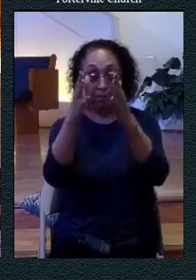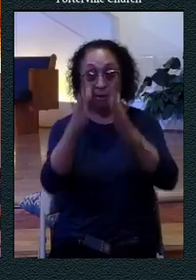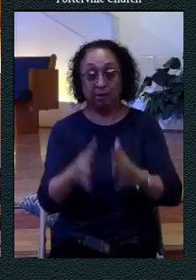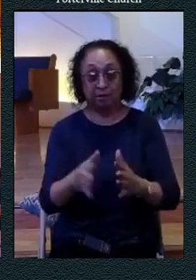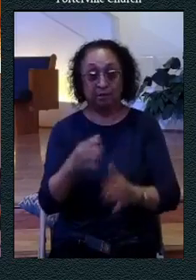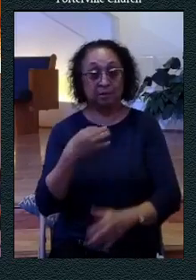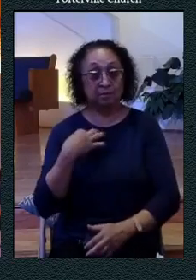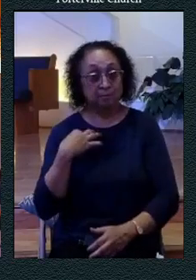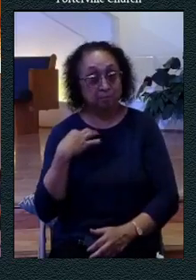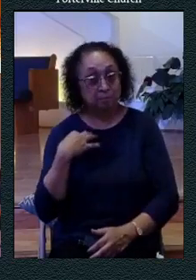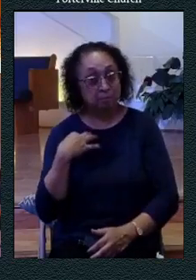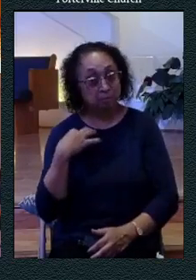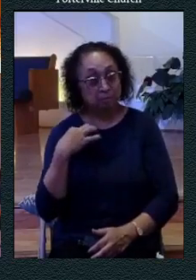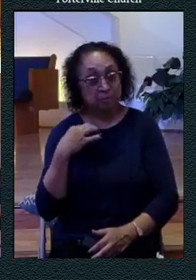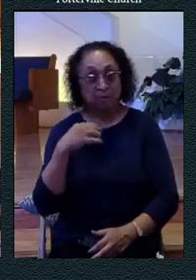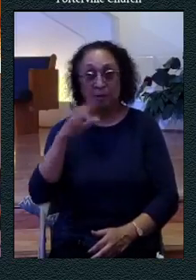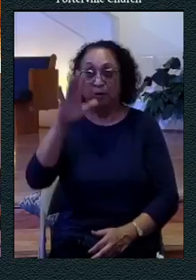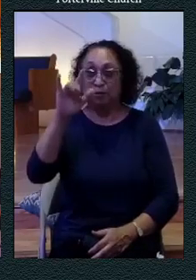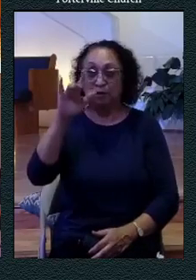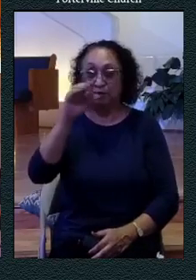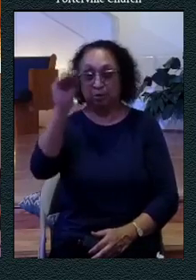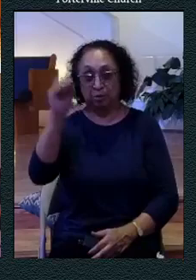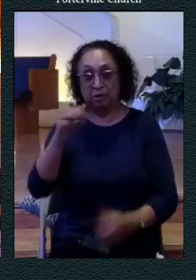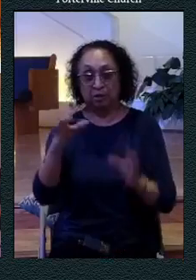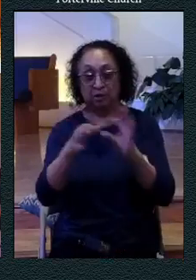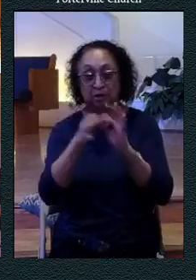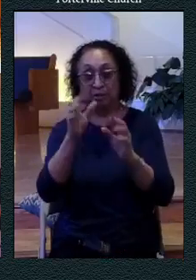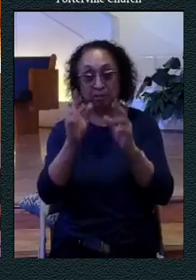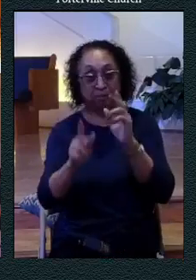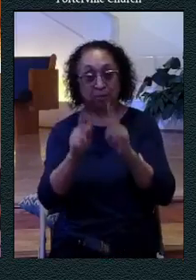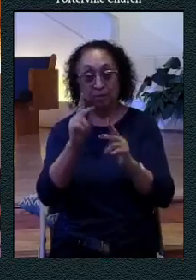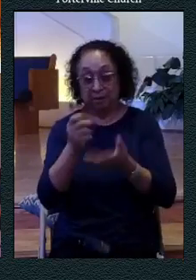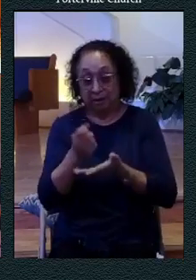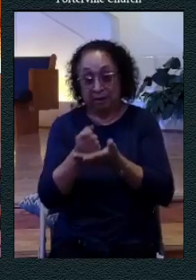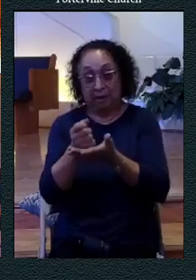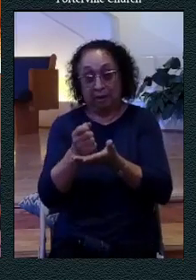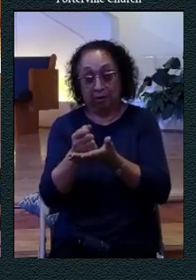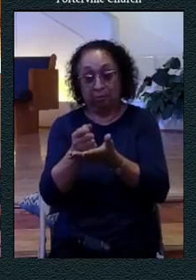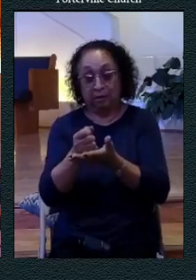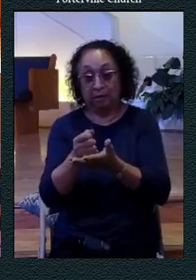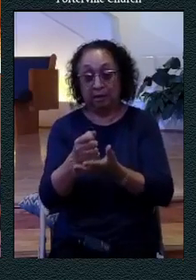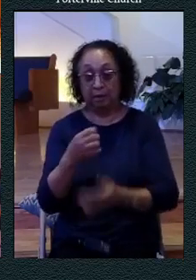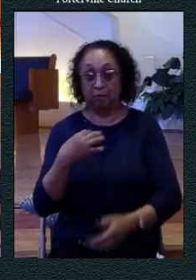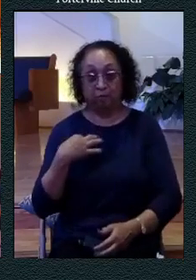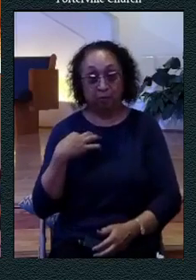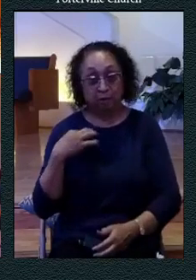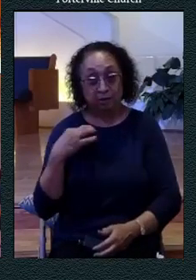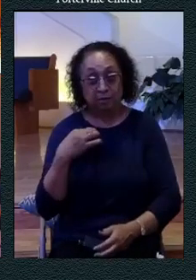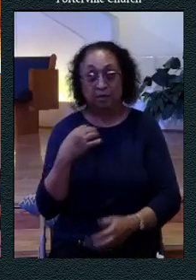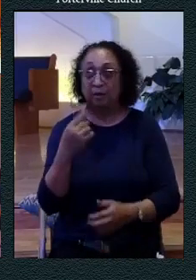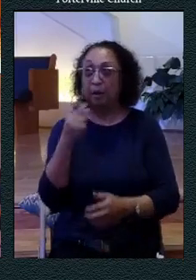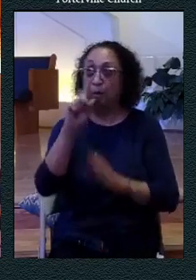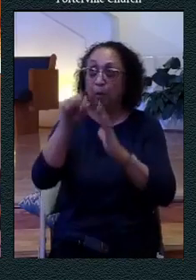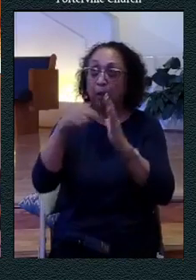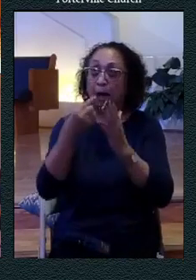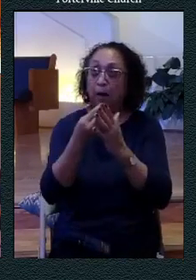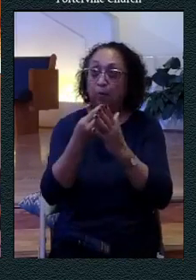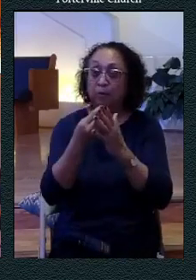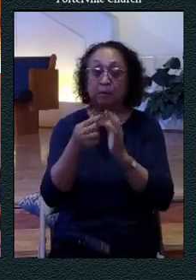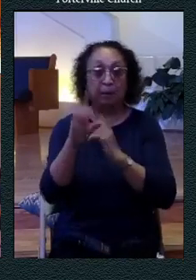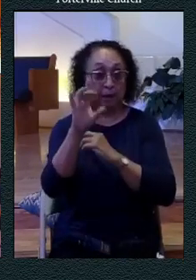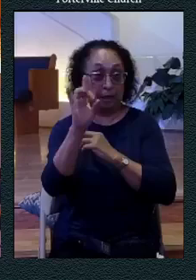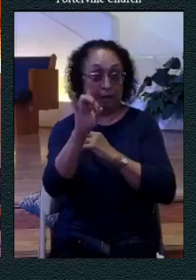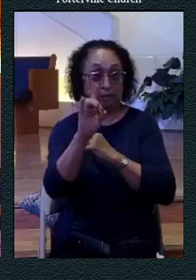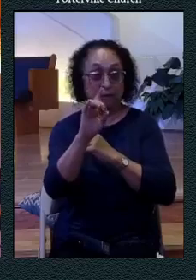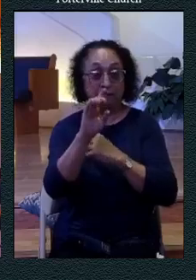the population. The number of volunteer hours accumulated in that year was 8 billion.